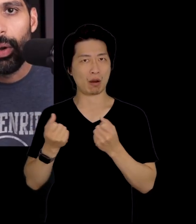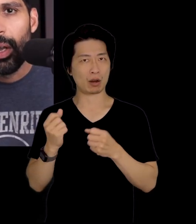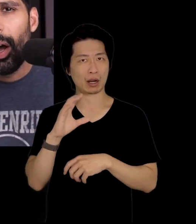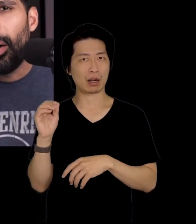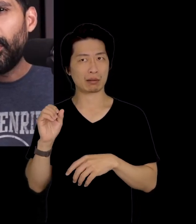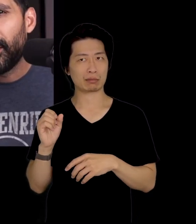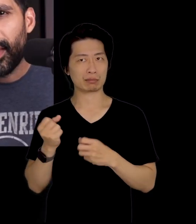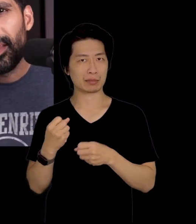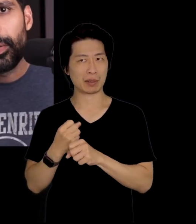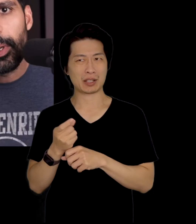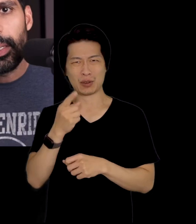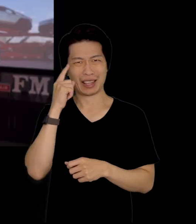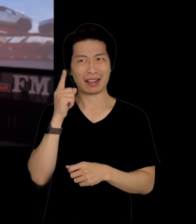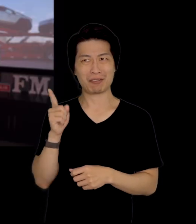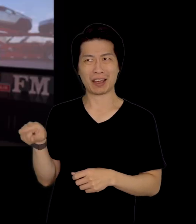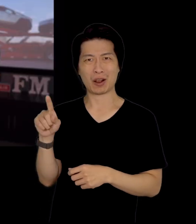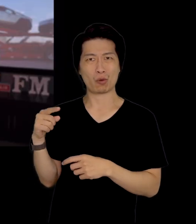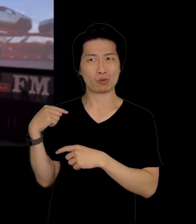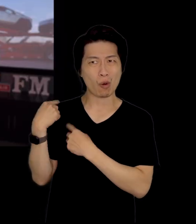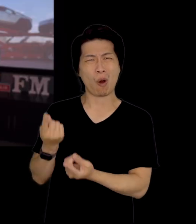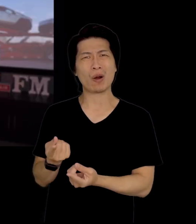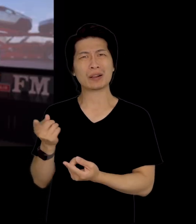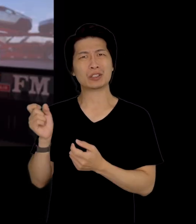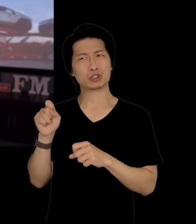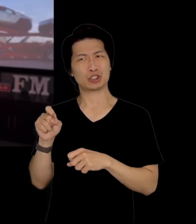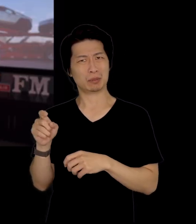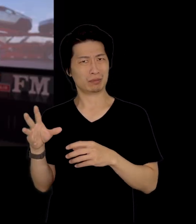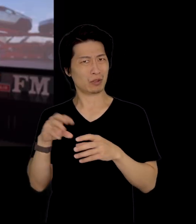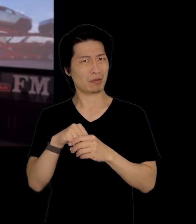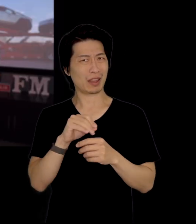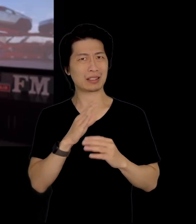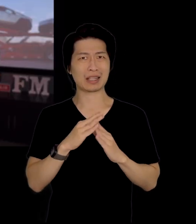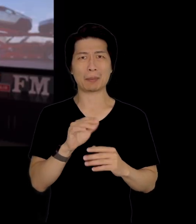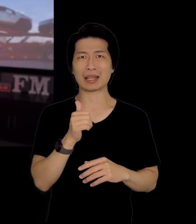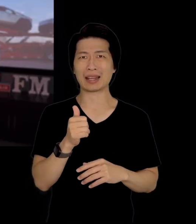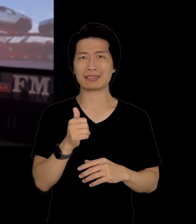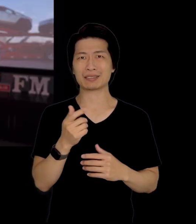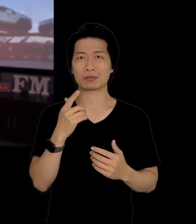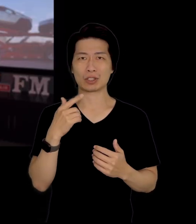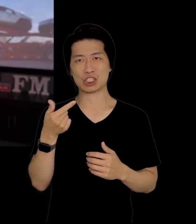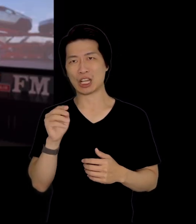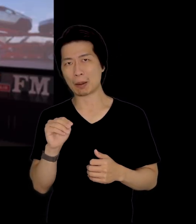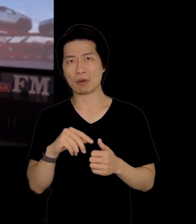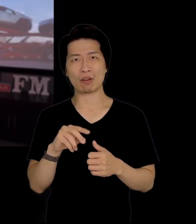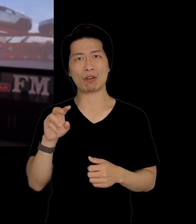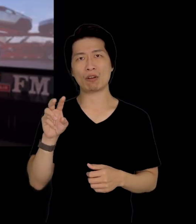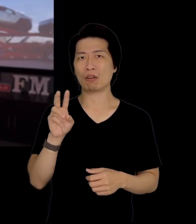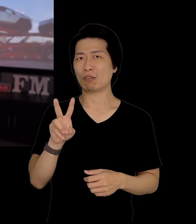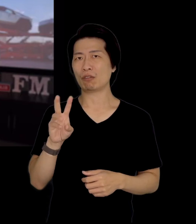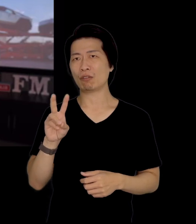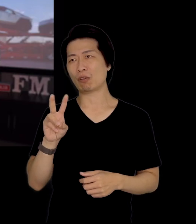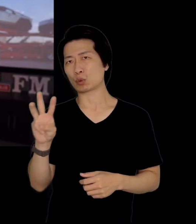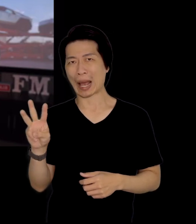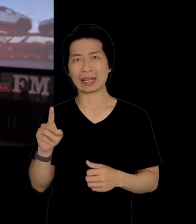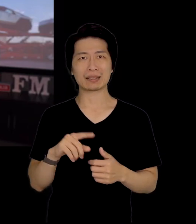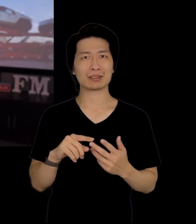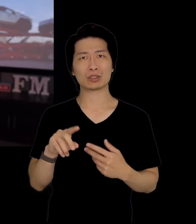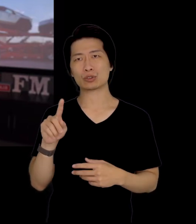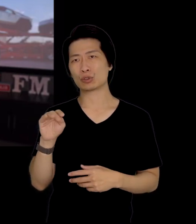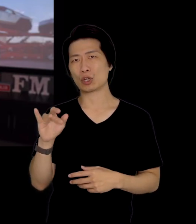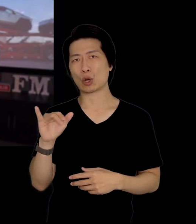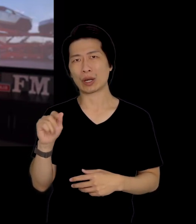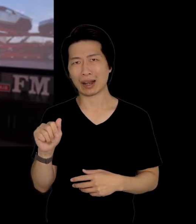auto on the daily, really. You would think that companies that have been around for so long would be part of that top 10 list. Ford, GM,